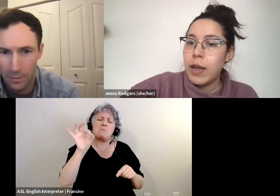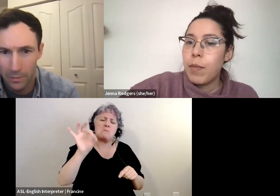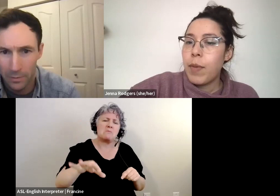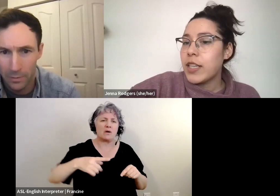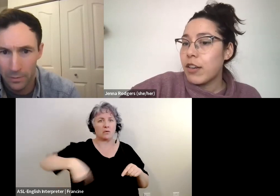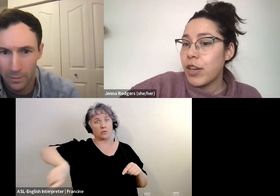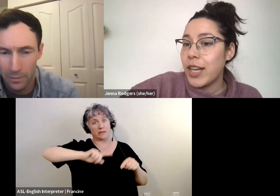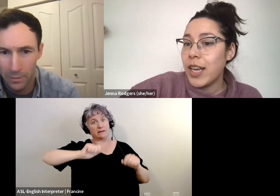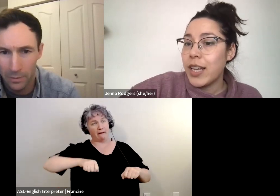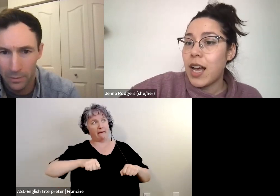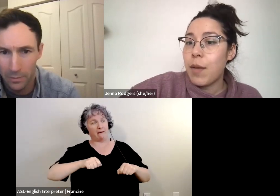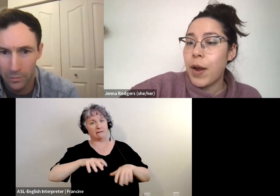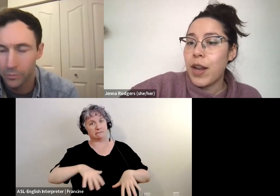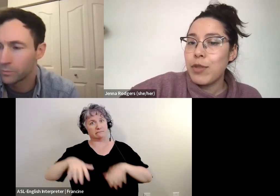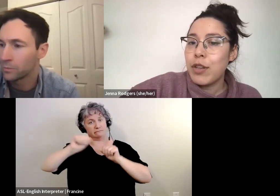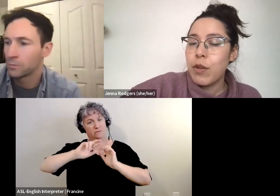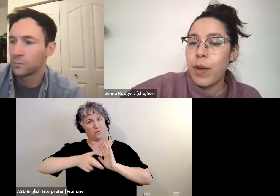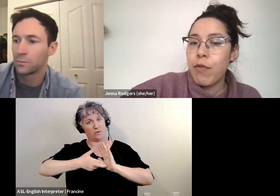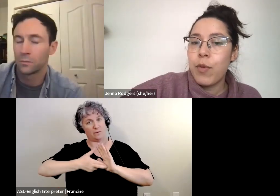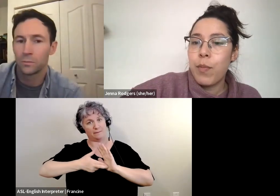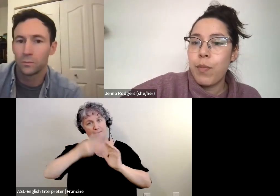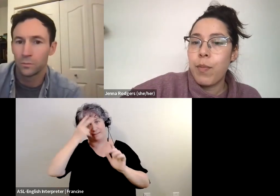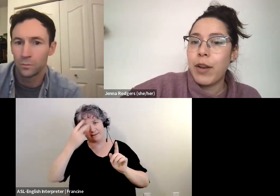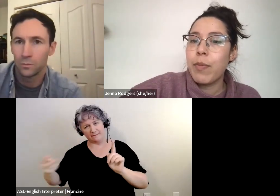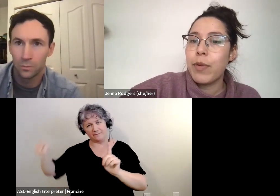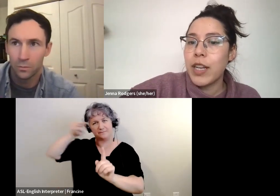in. Bystander training is a paradigm shift away